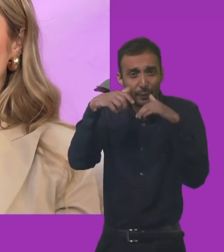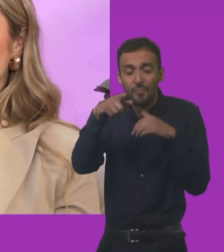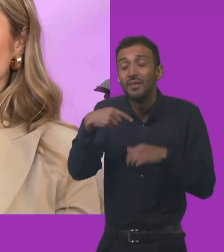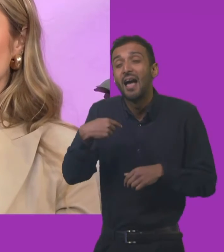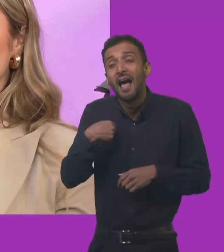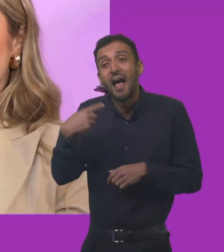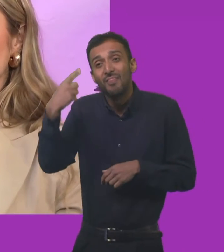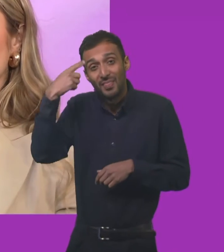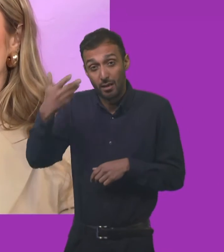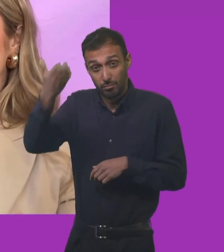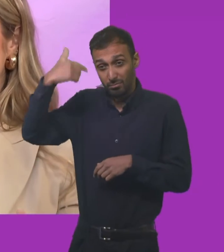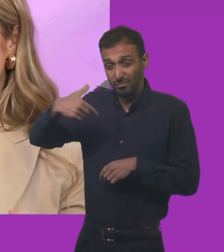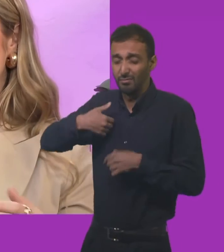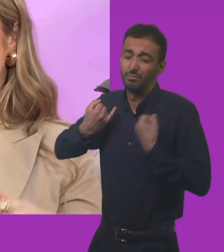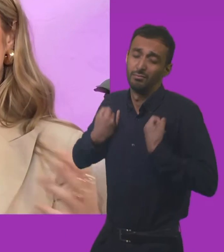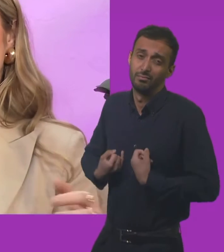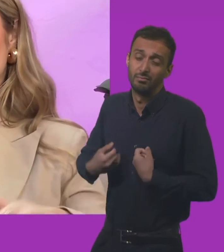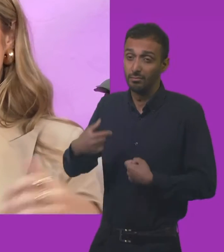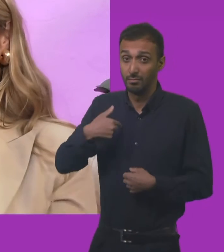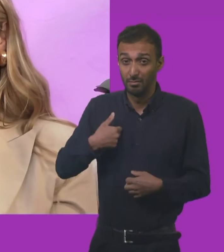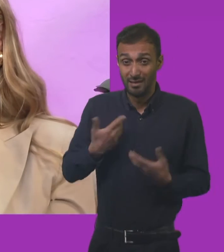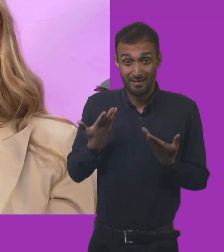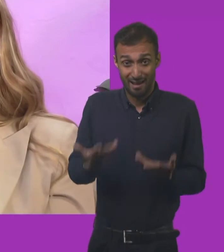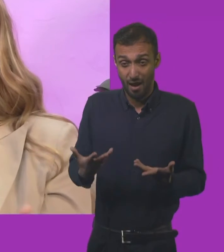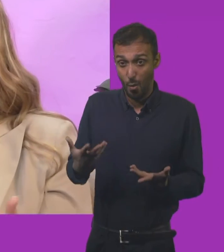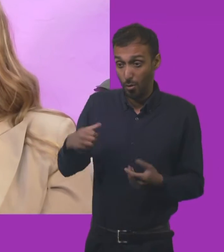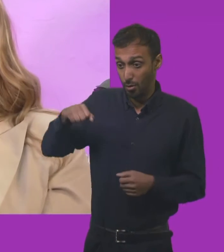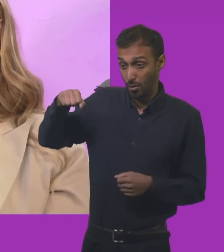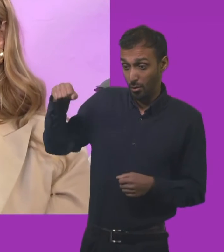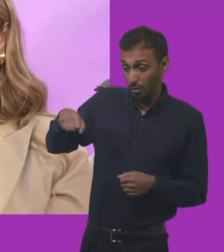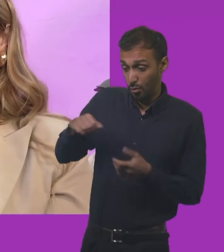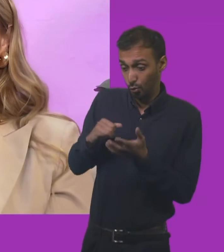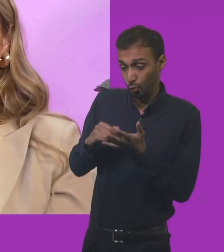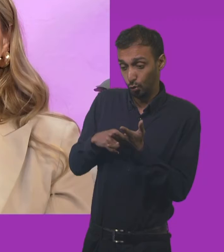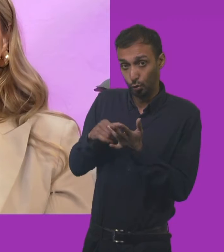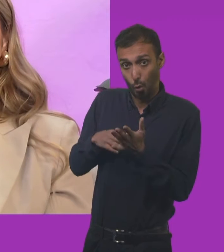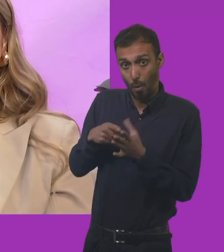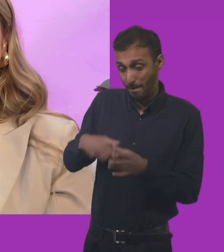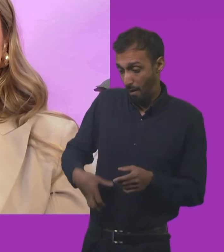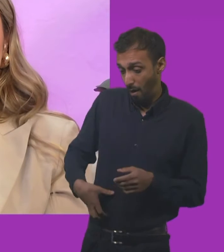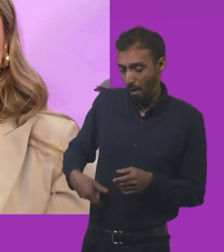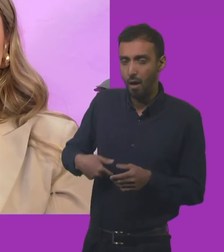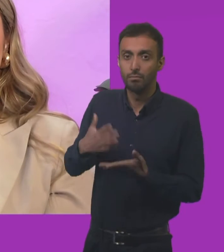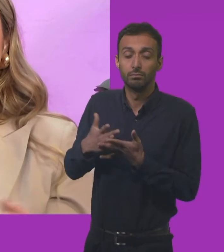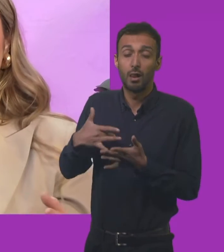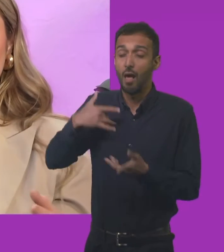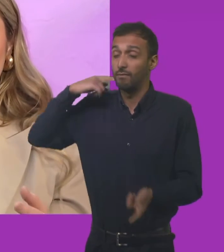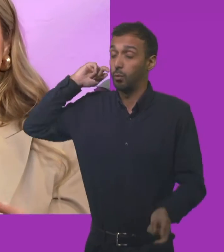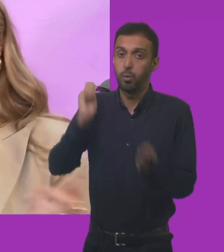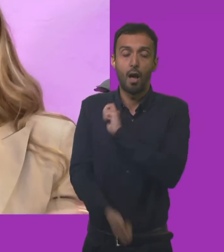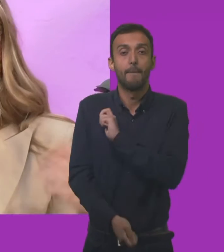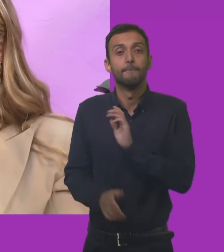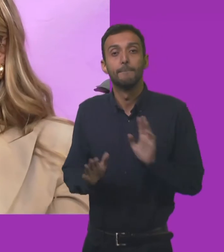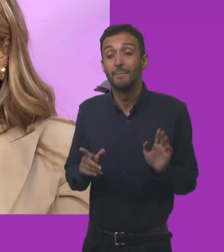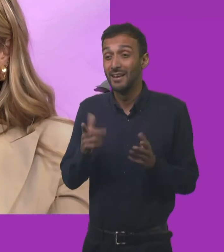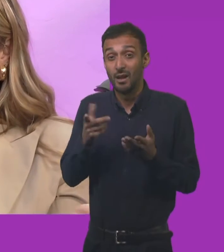before, my stoma has like completely altered my life in the best way. Like, it's given me the kind of